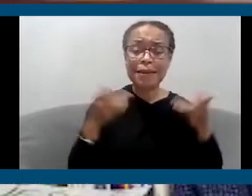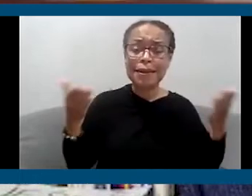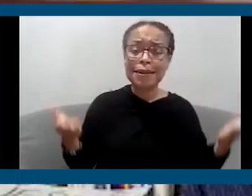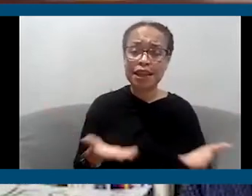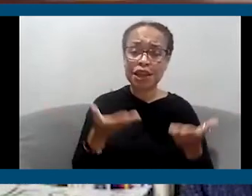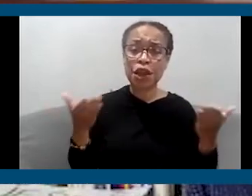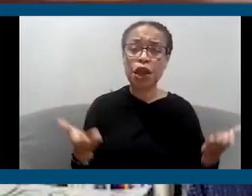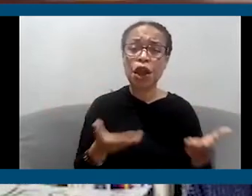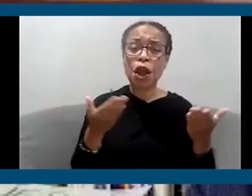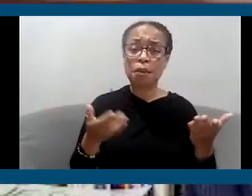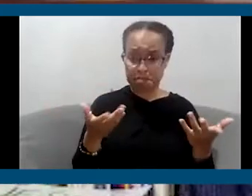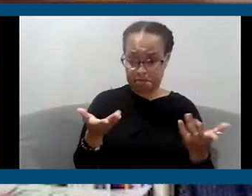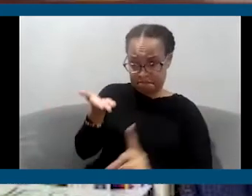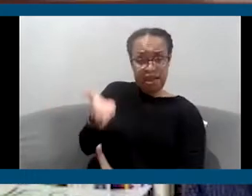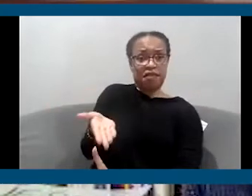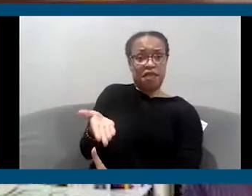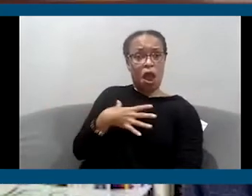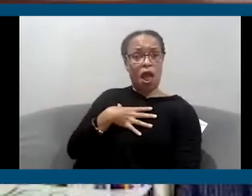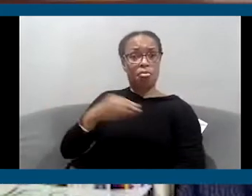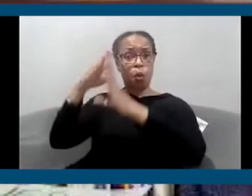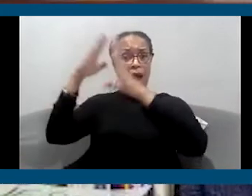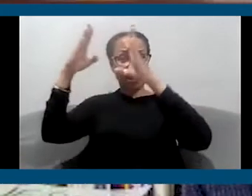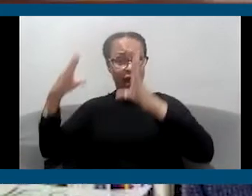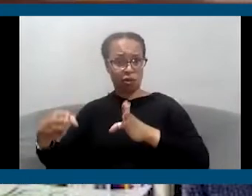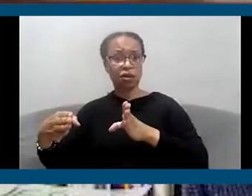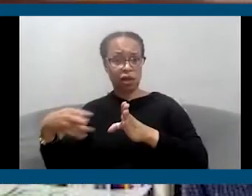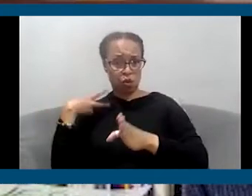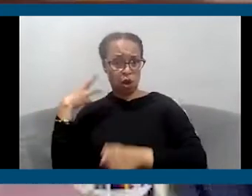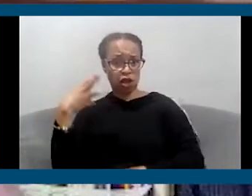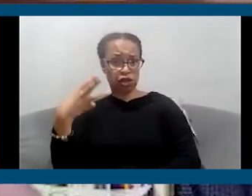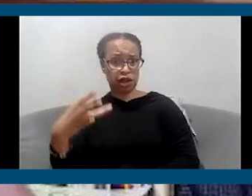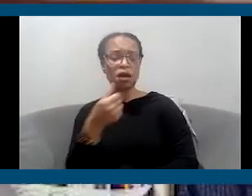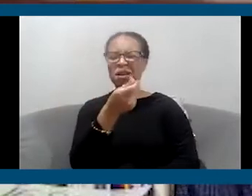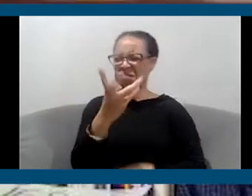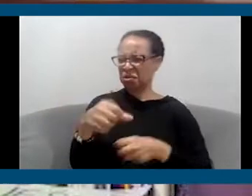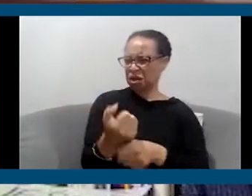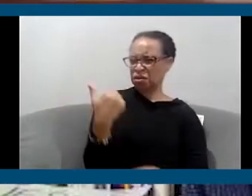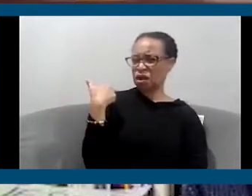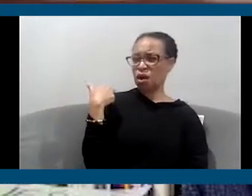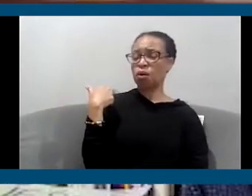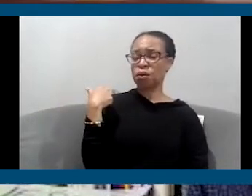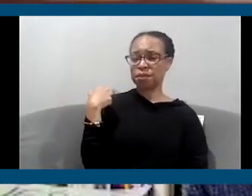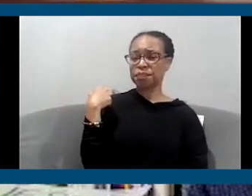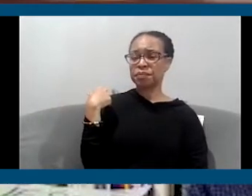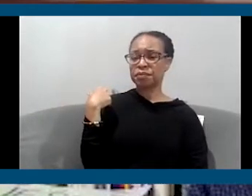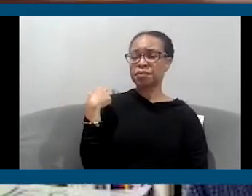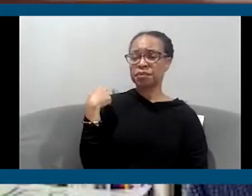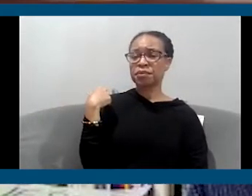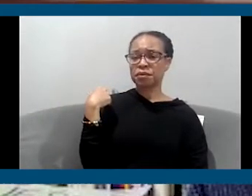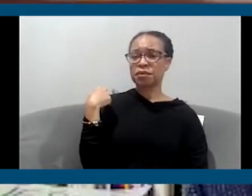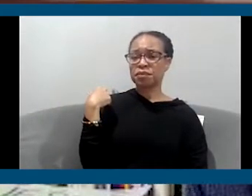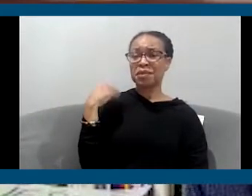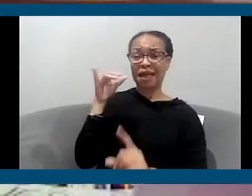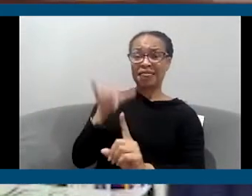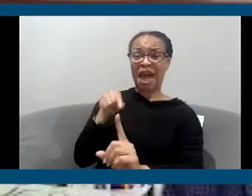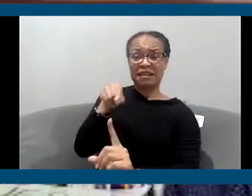organizations, being present at the White House. A few years ago, that Eid